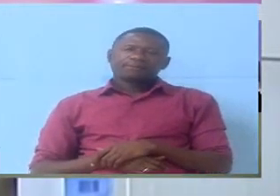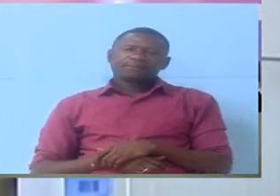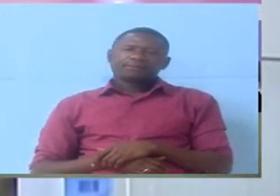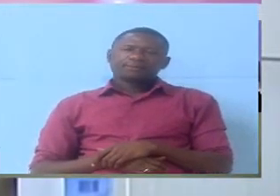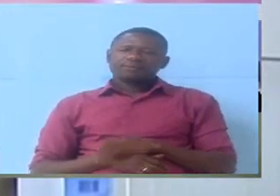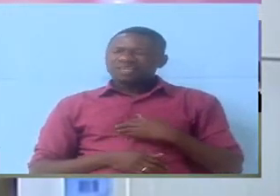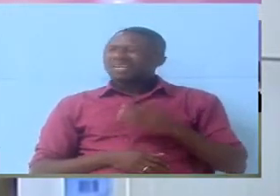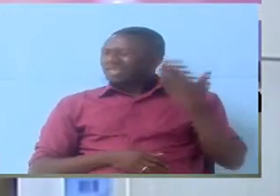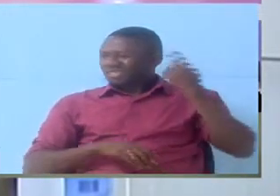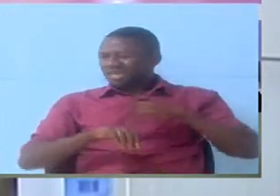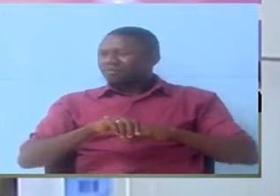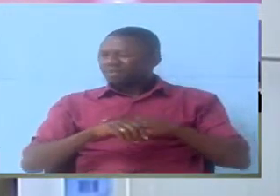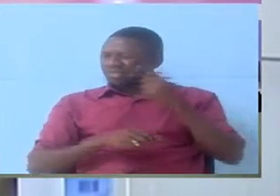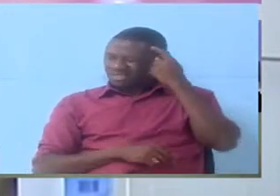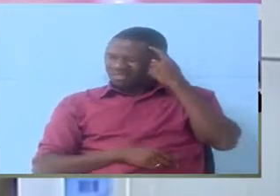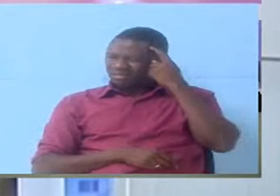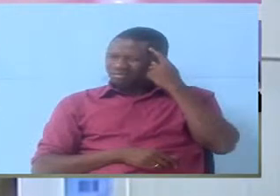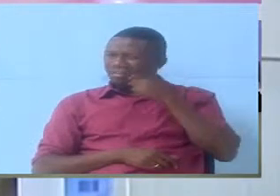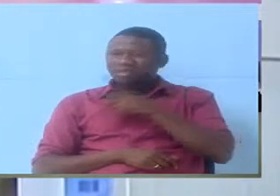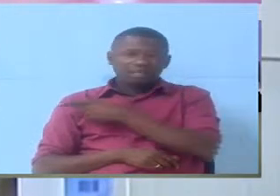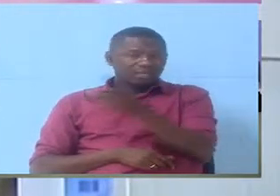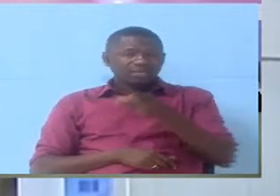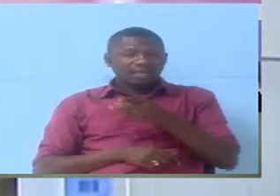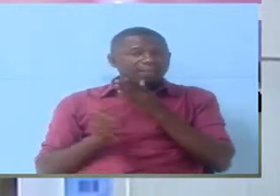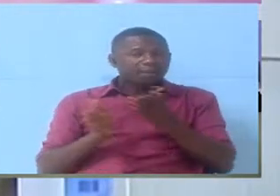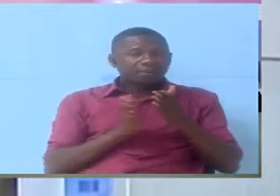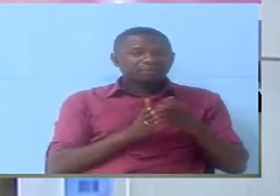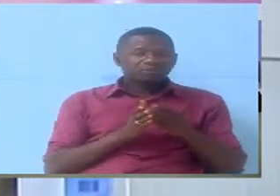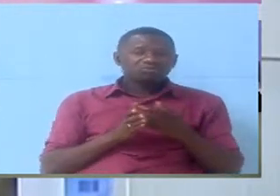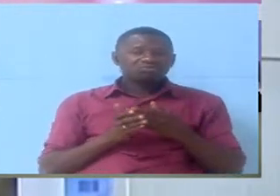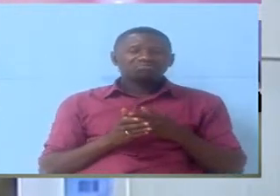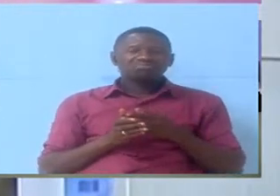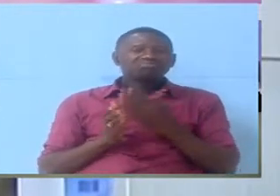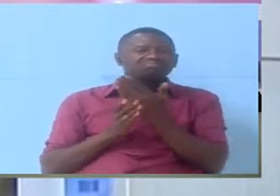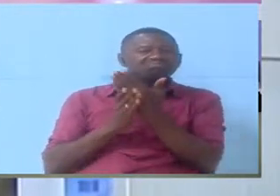conspiracy against me.